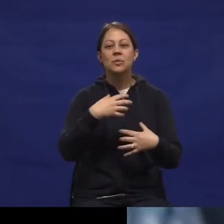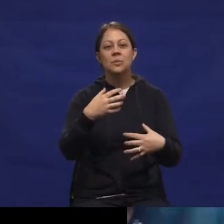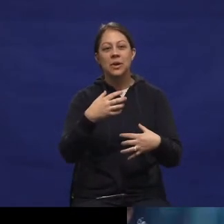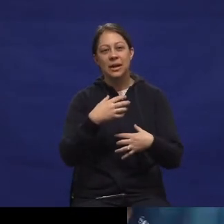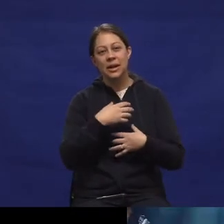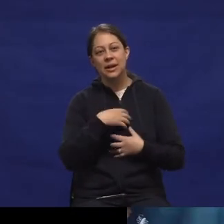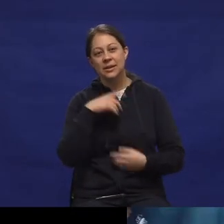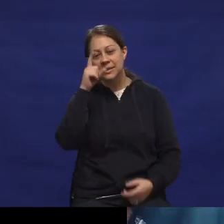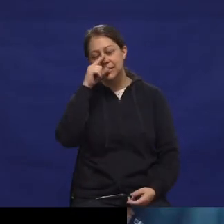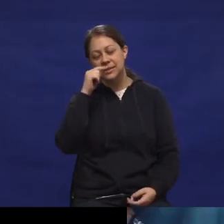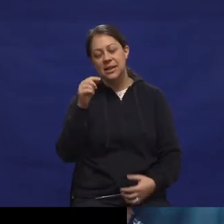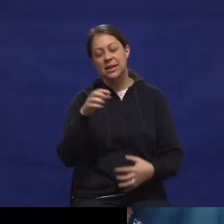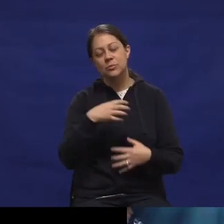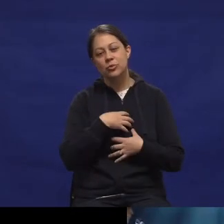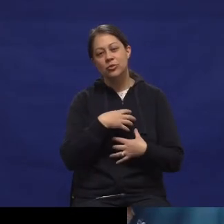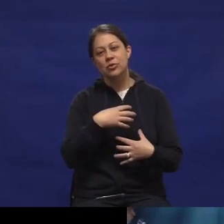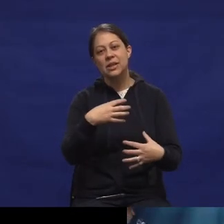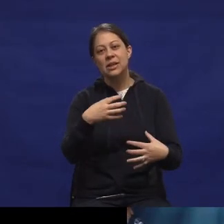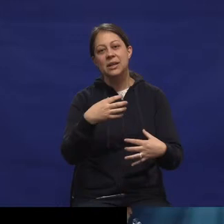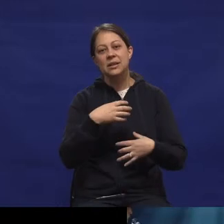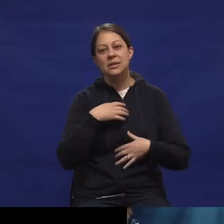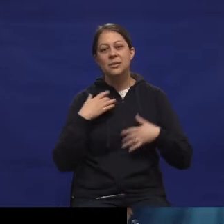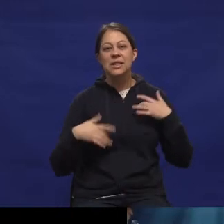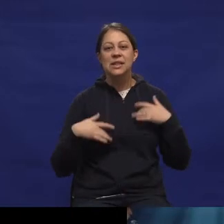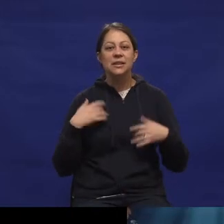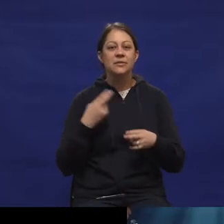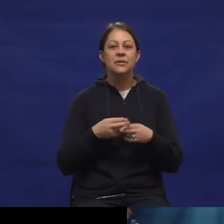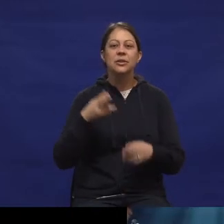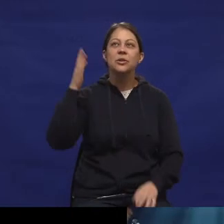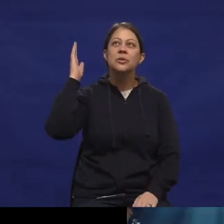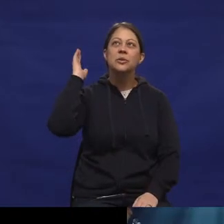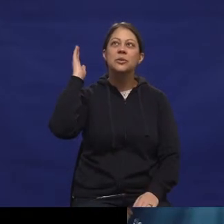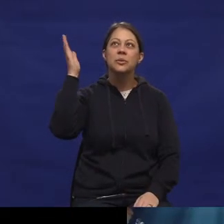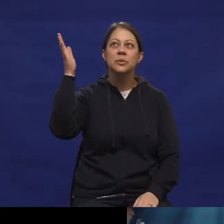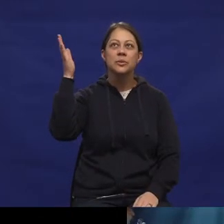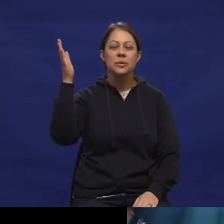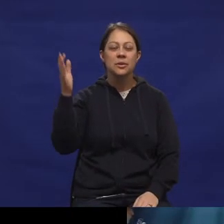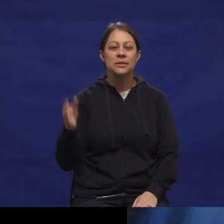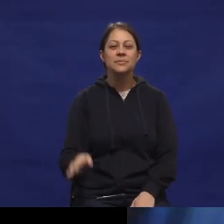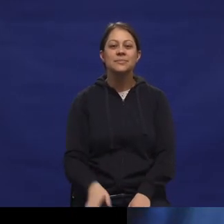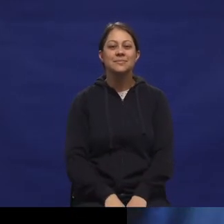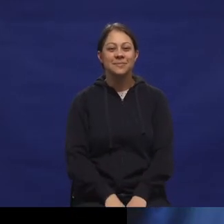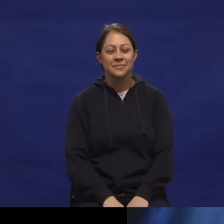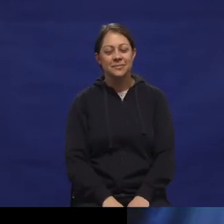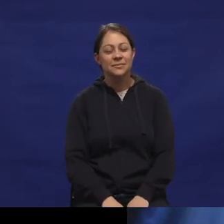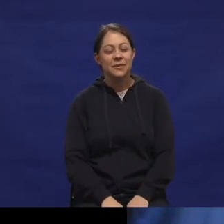Worthy of every breath we could ever breathe. We live for you.